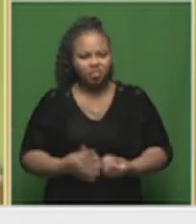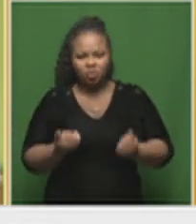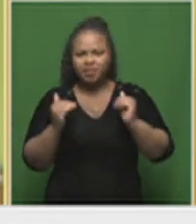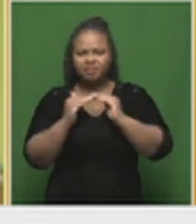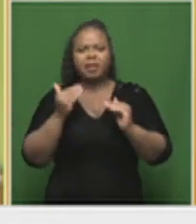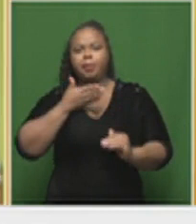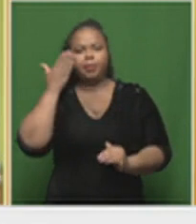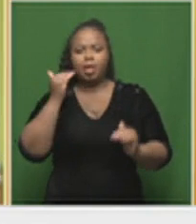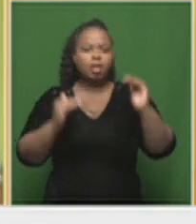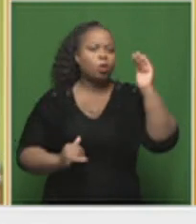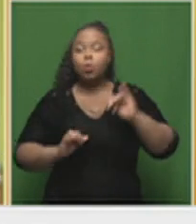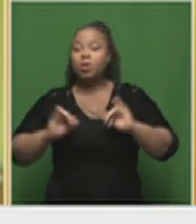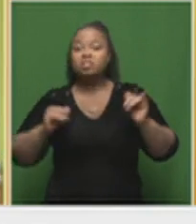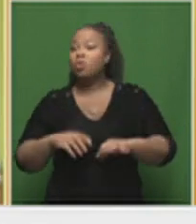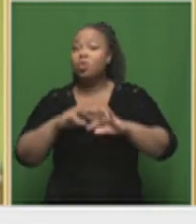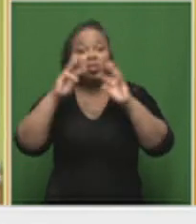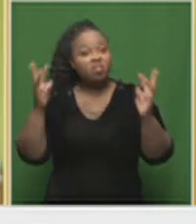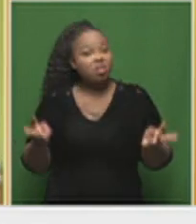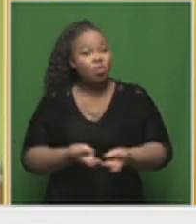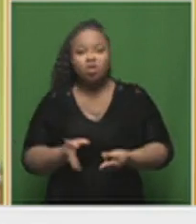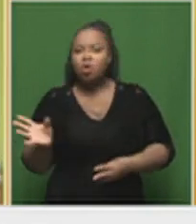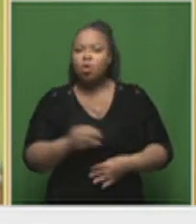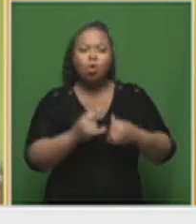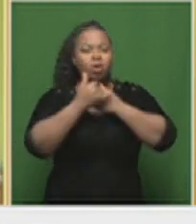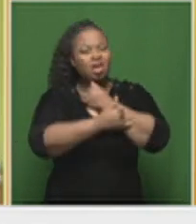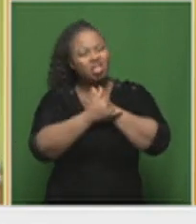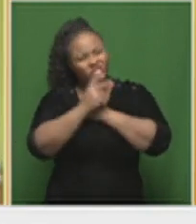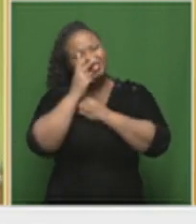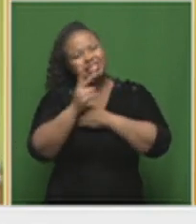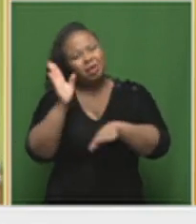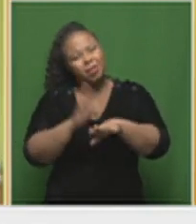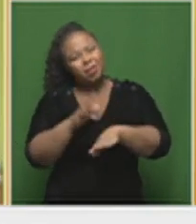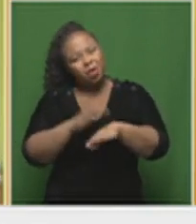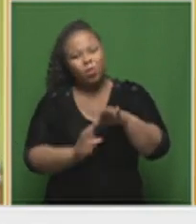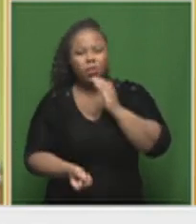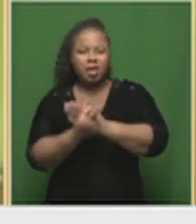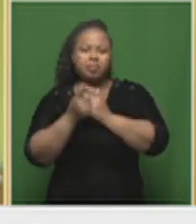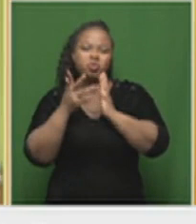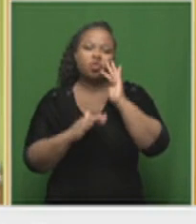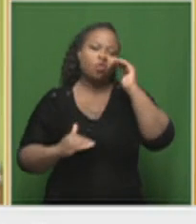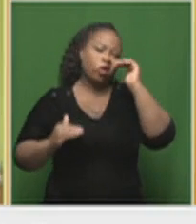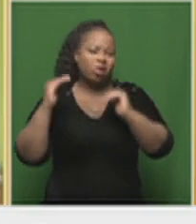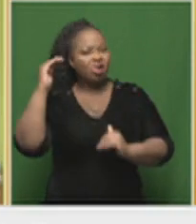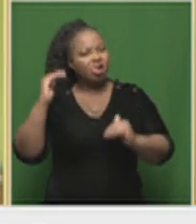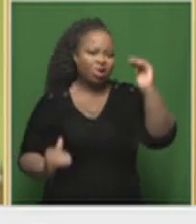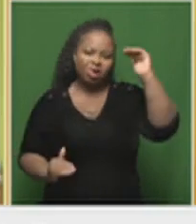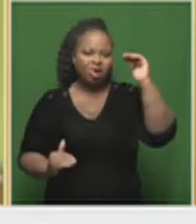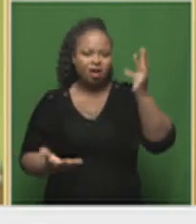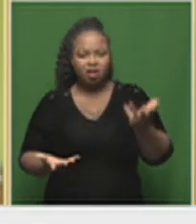there is perhaps no country in the world that has not seen an increase in those levels because of this